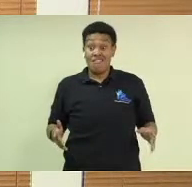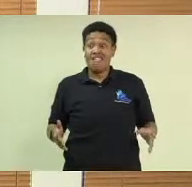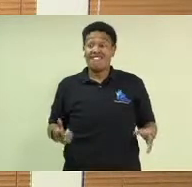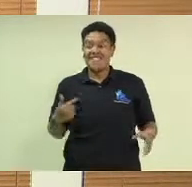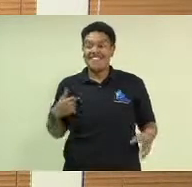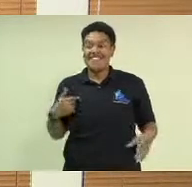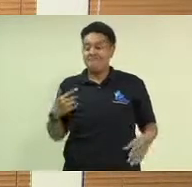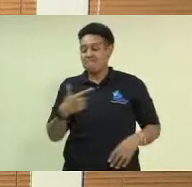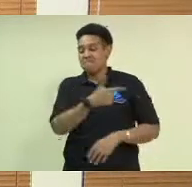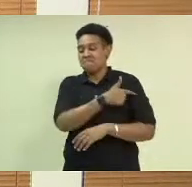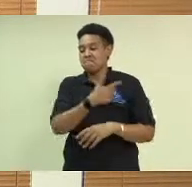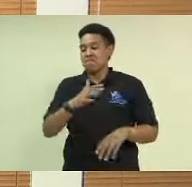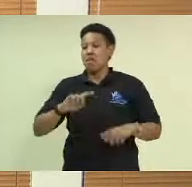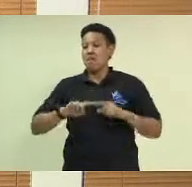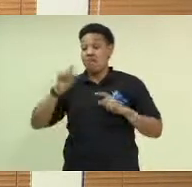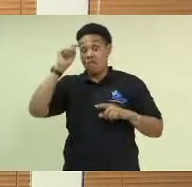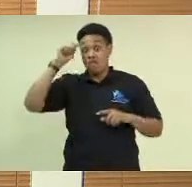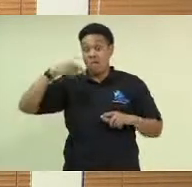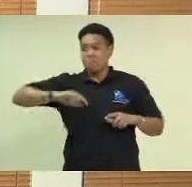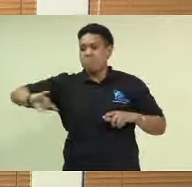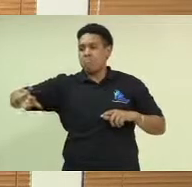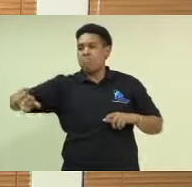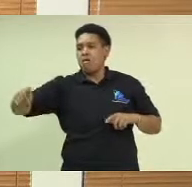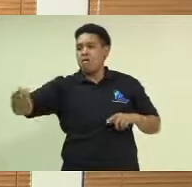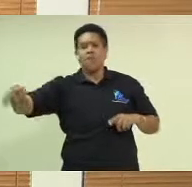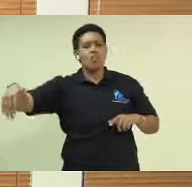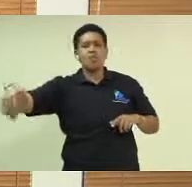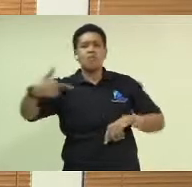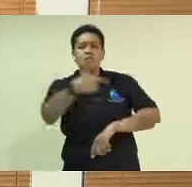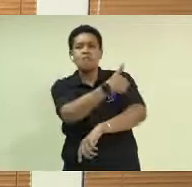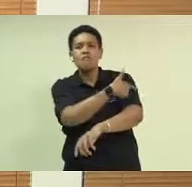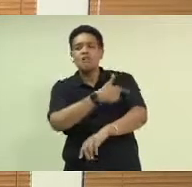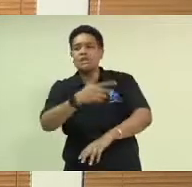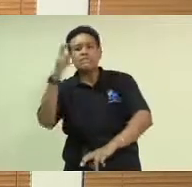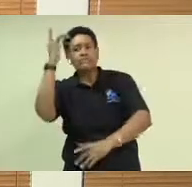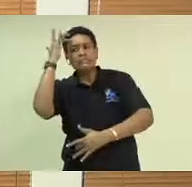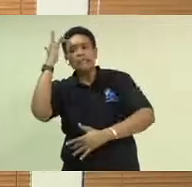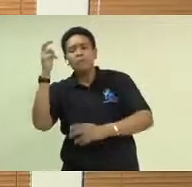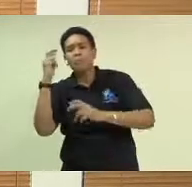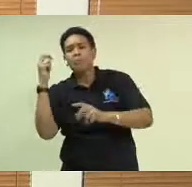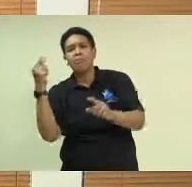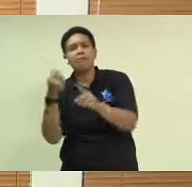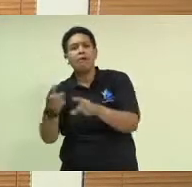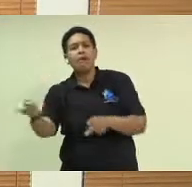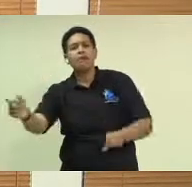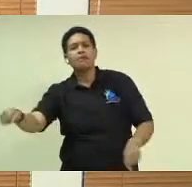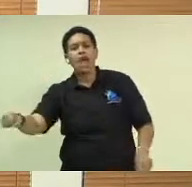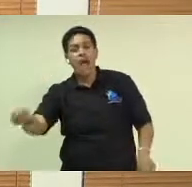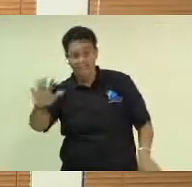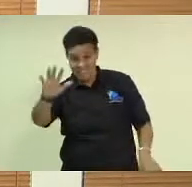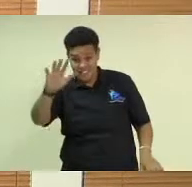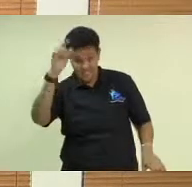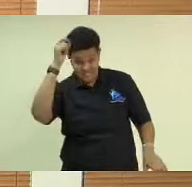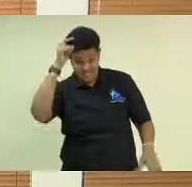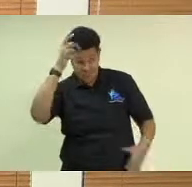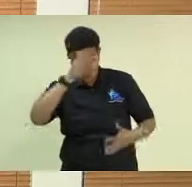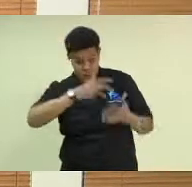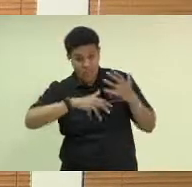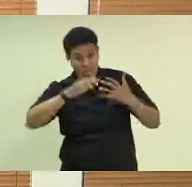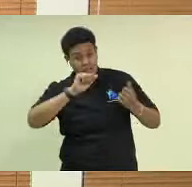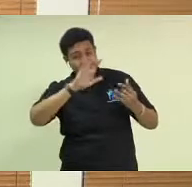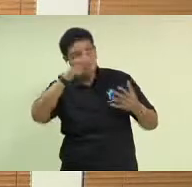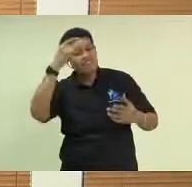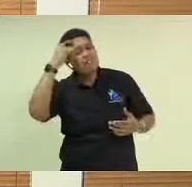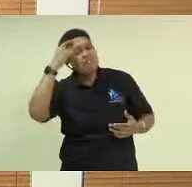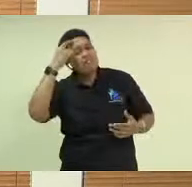not vaccinated. This requires an all-of-society approach, and I just want to emphasize that as I ask the CMO to